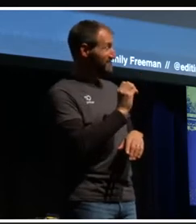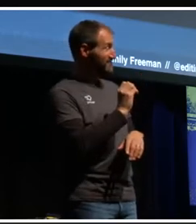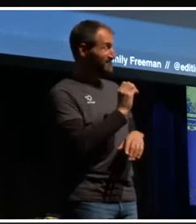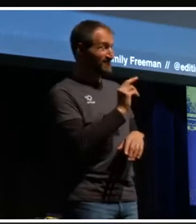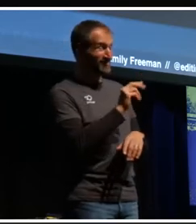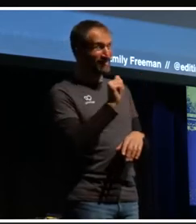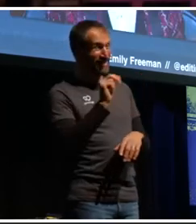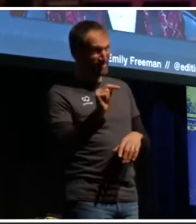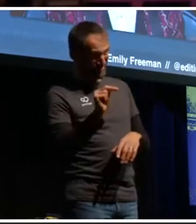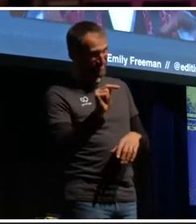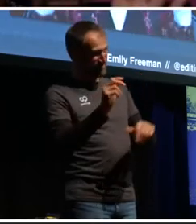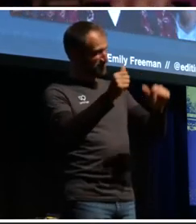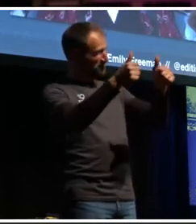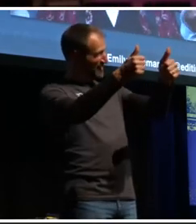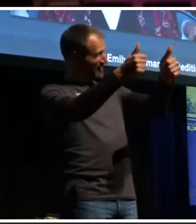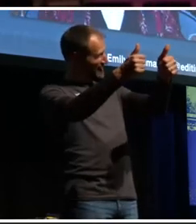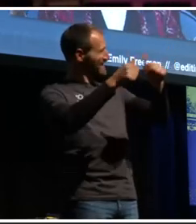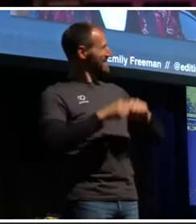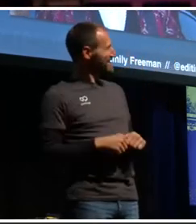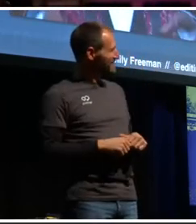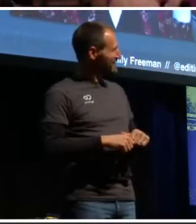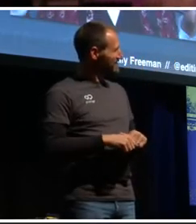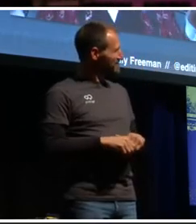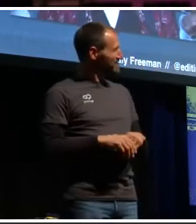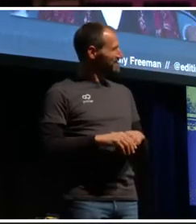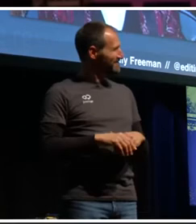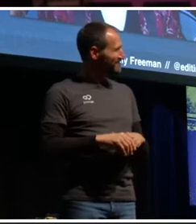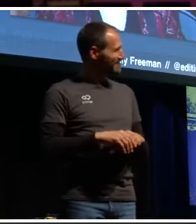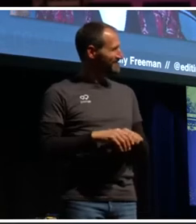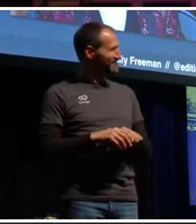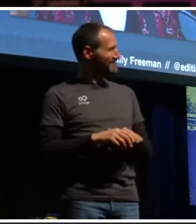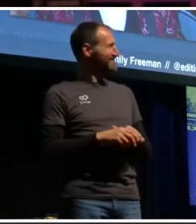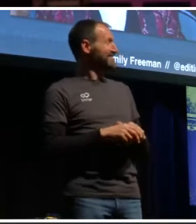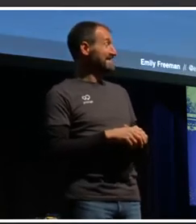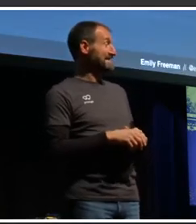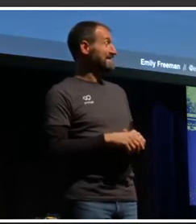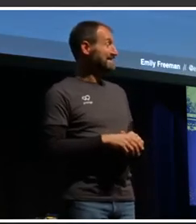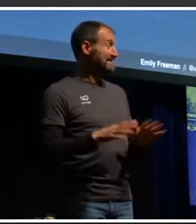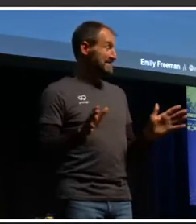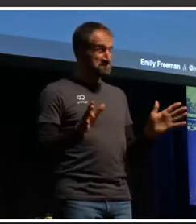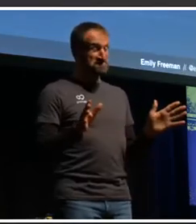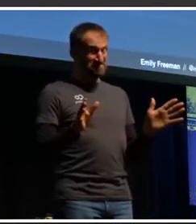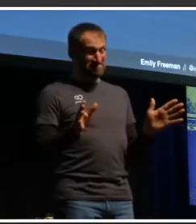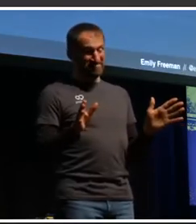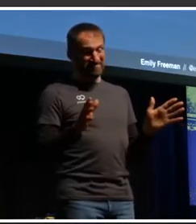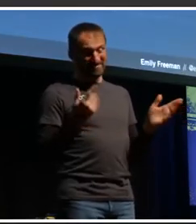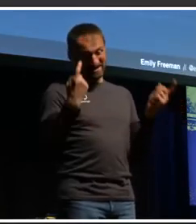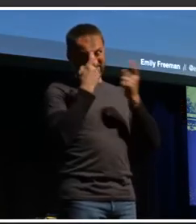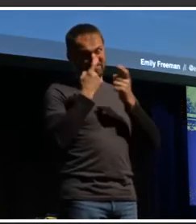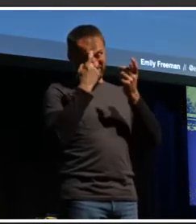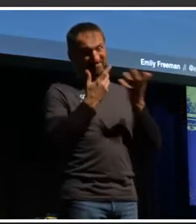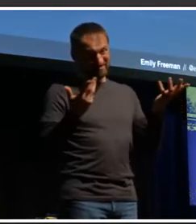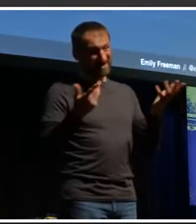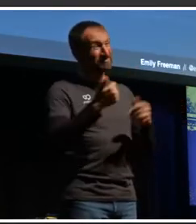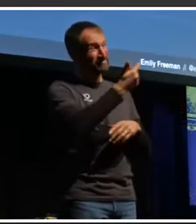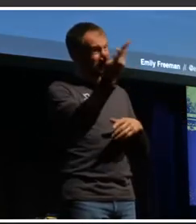Good job, y'all. <laughs> It's odd, but someone actually bothered